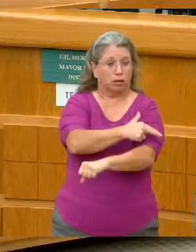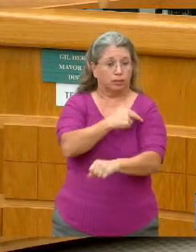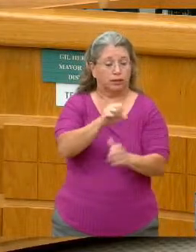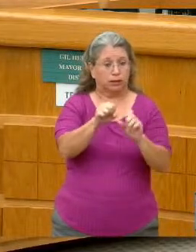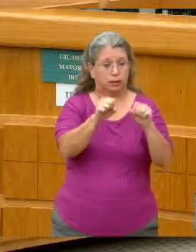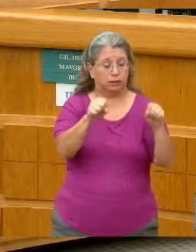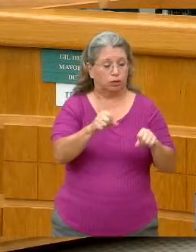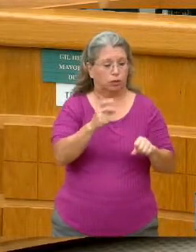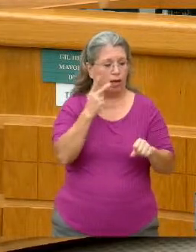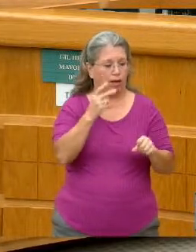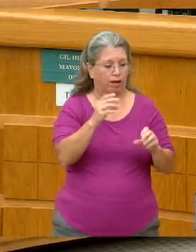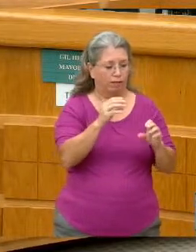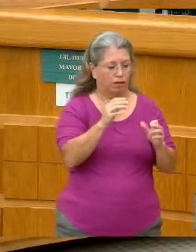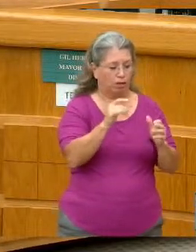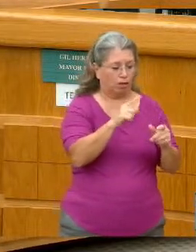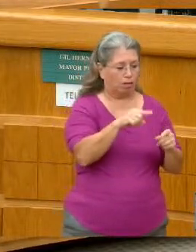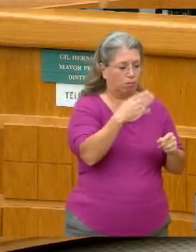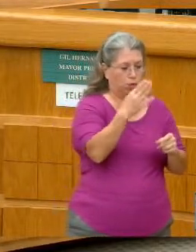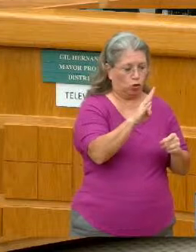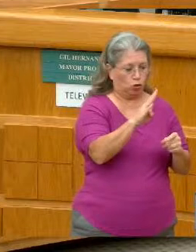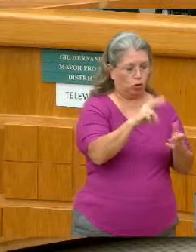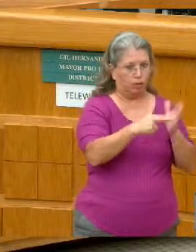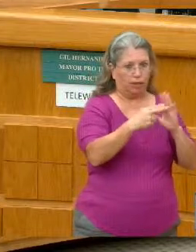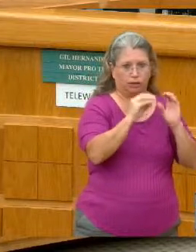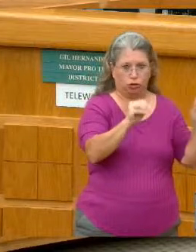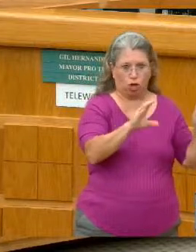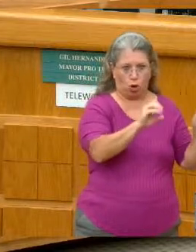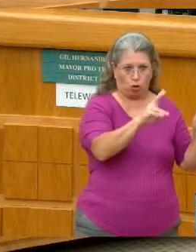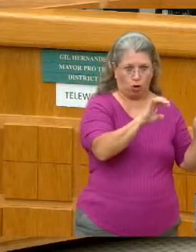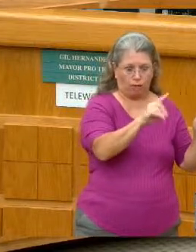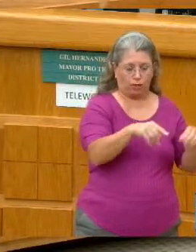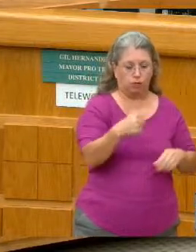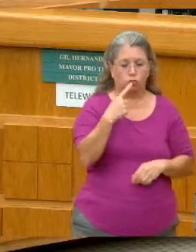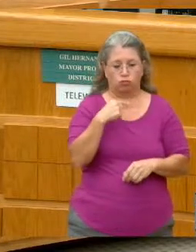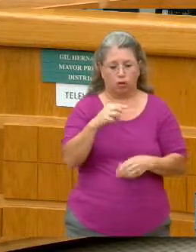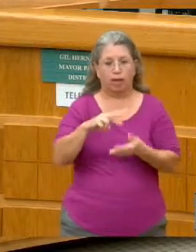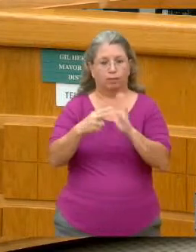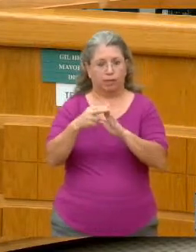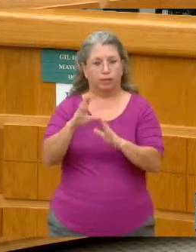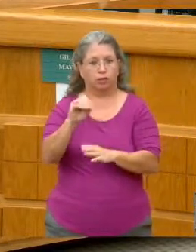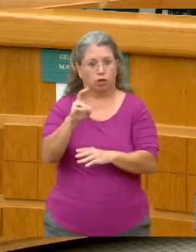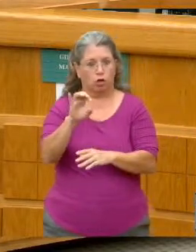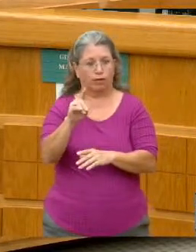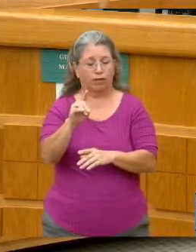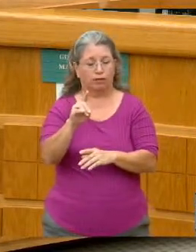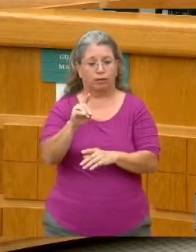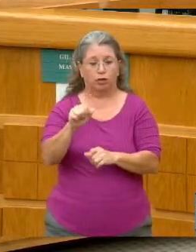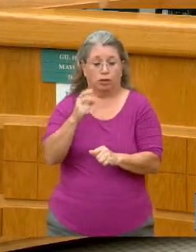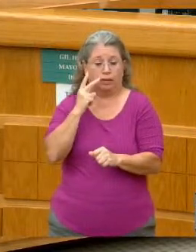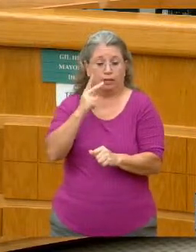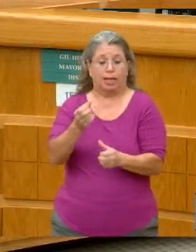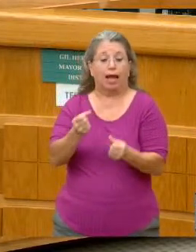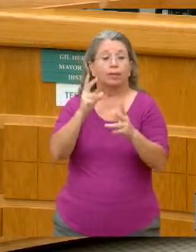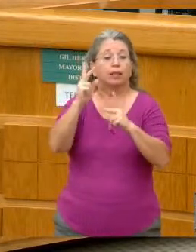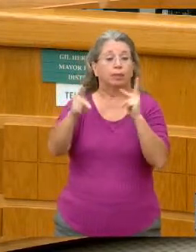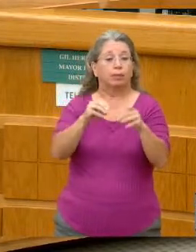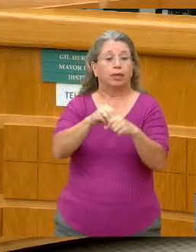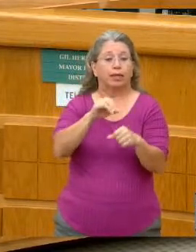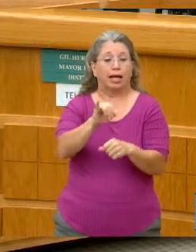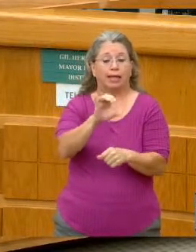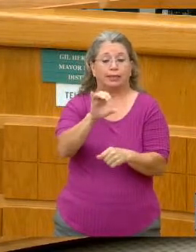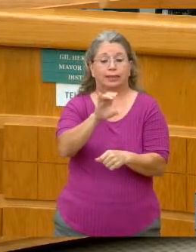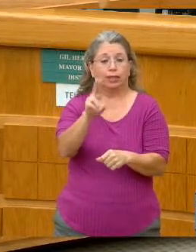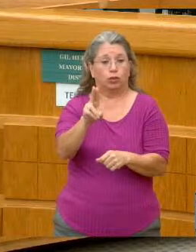blue, you have the COVID in red. Back here, this is about how many people are in the ICU at any one time, and it's about at